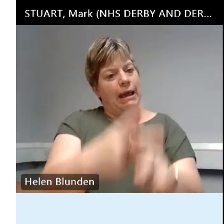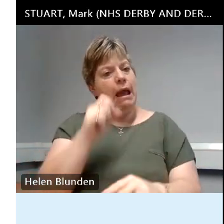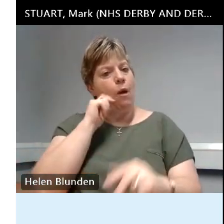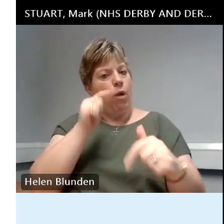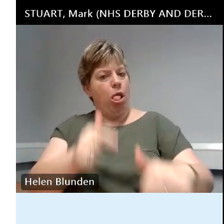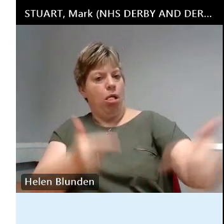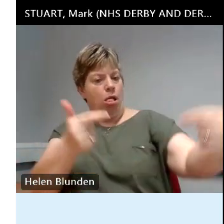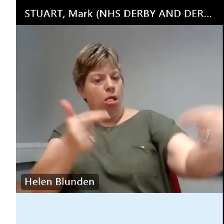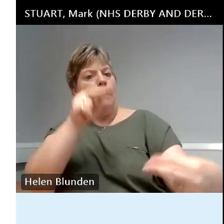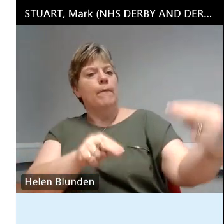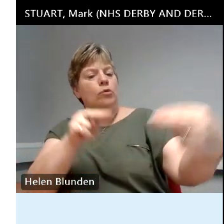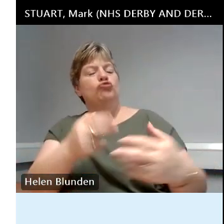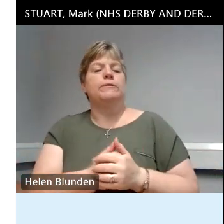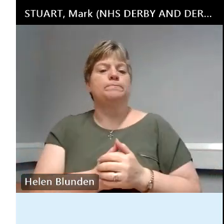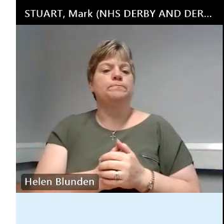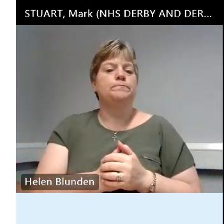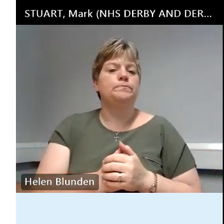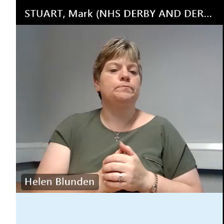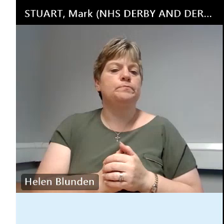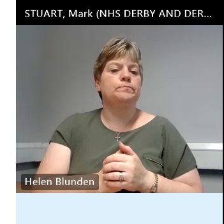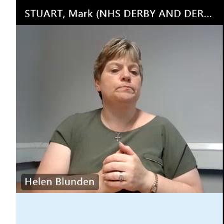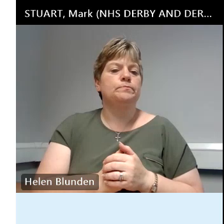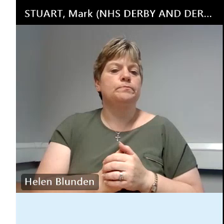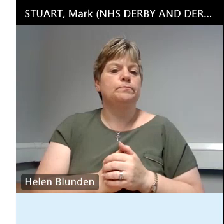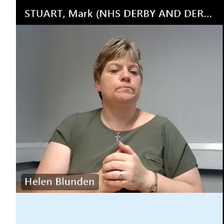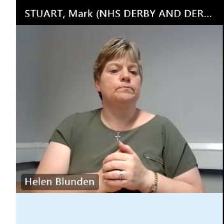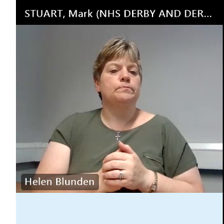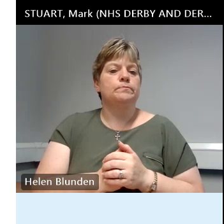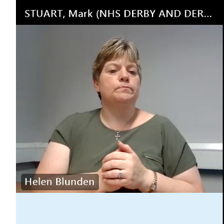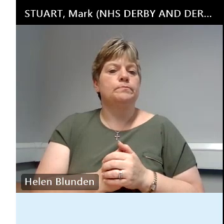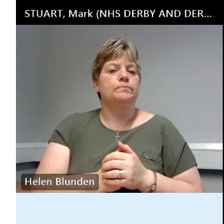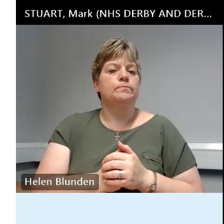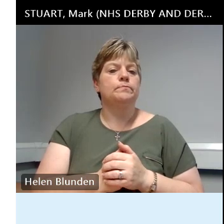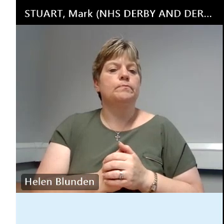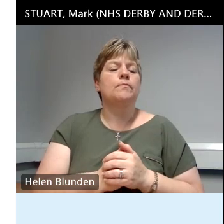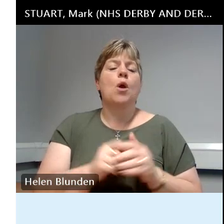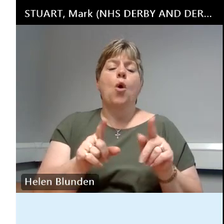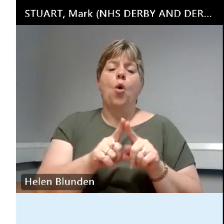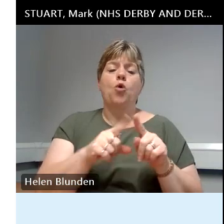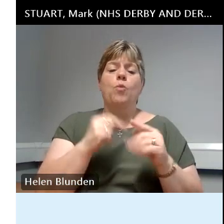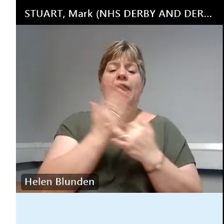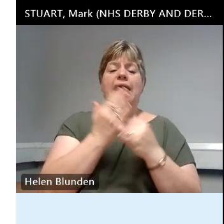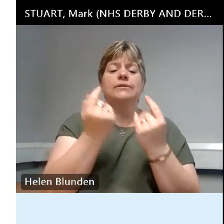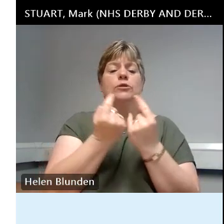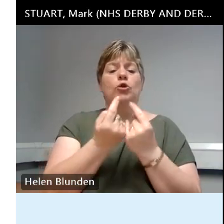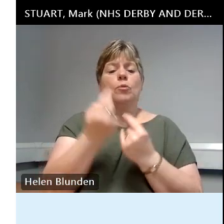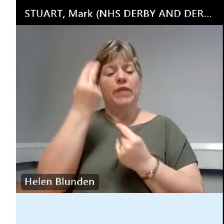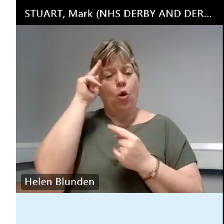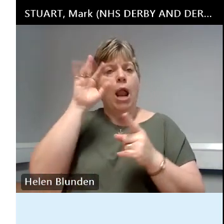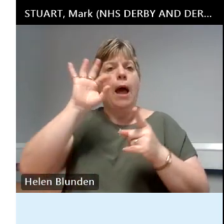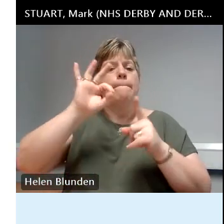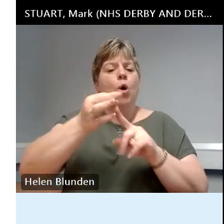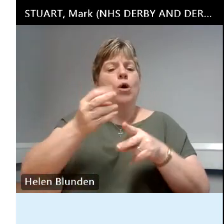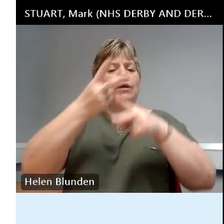your loved ones find yourselves on a virtual ward. And we also have access to something called point of care testing, which